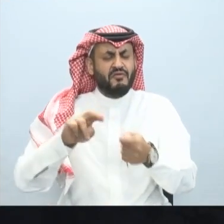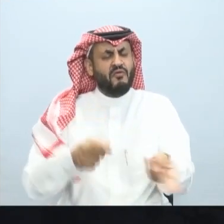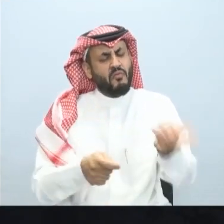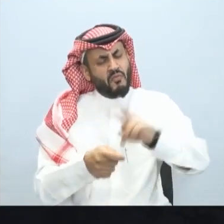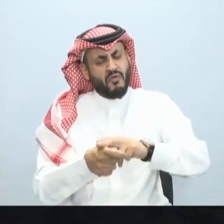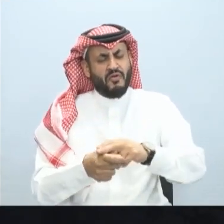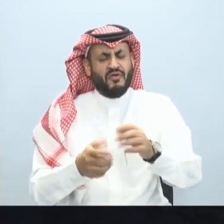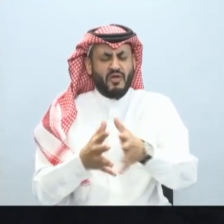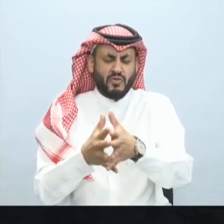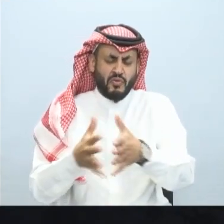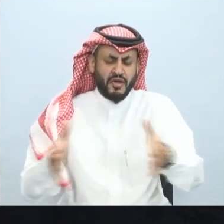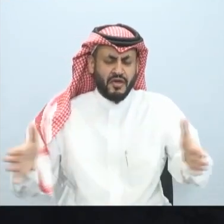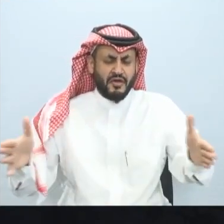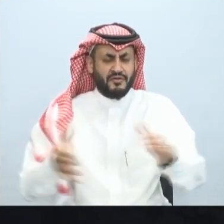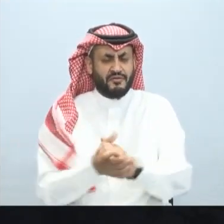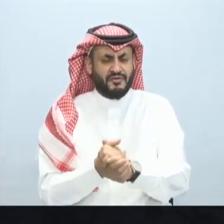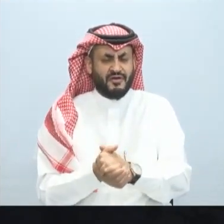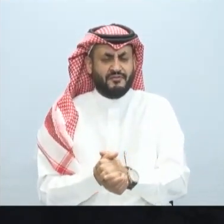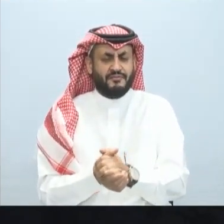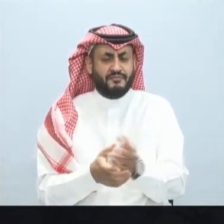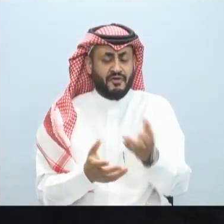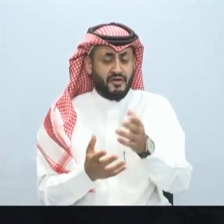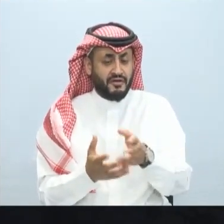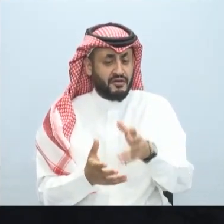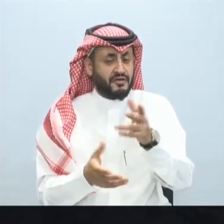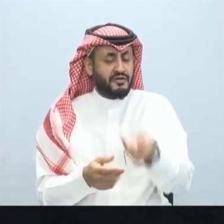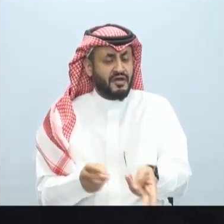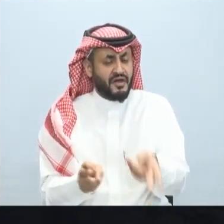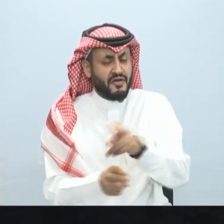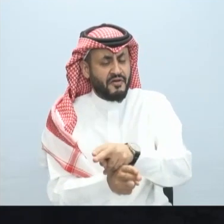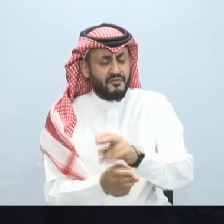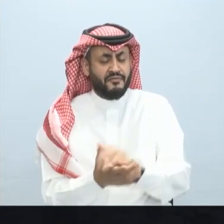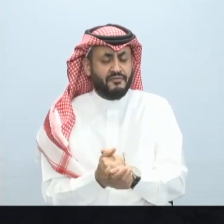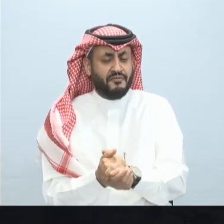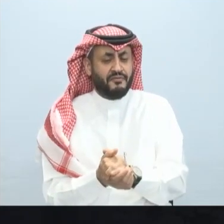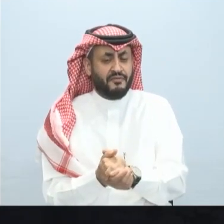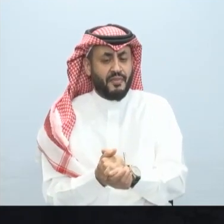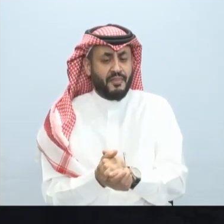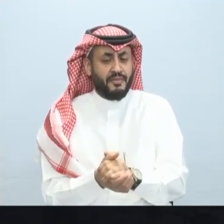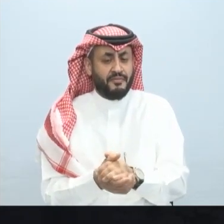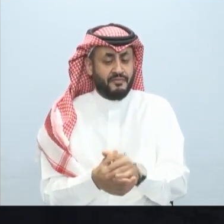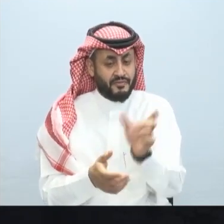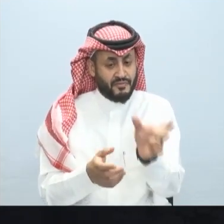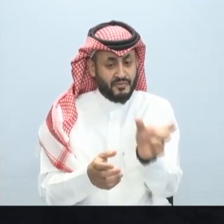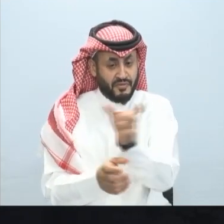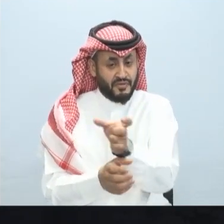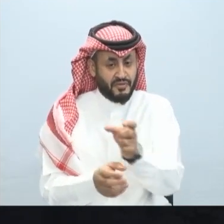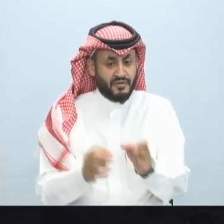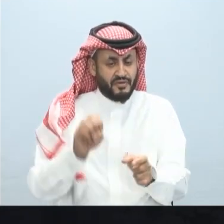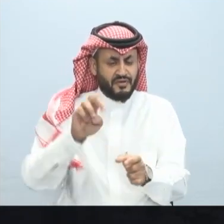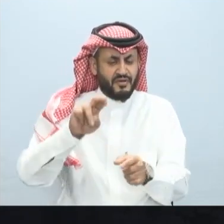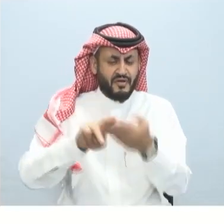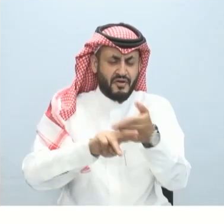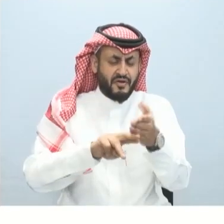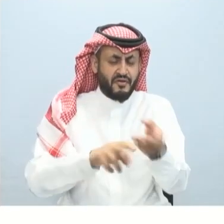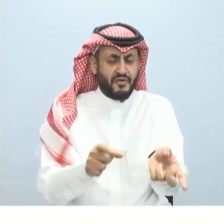or beautifuler, so this is completely incorrect. Instead of using the er, you are going to use a word before.